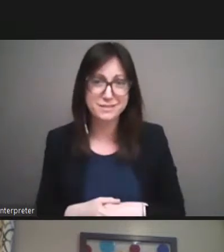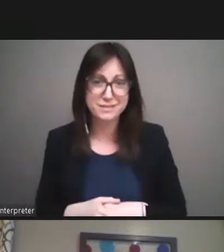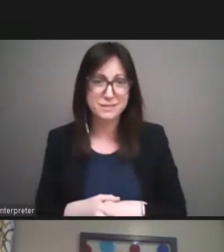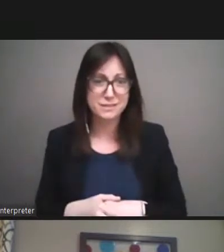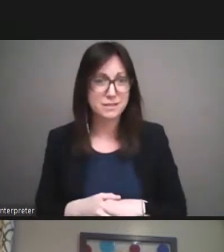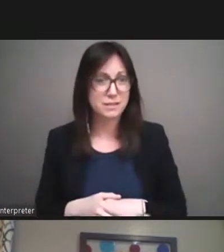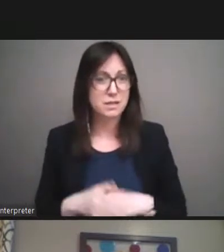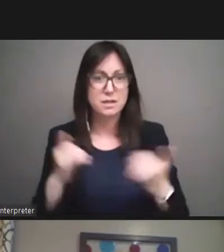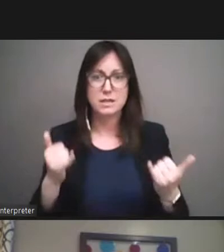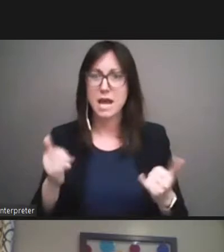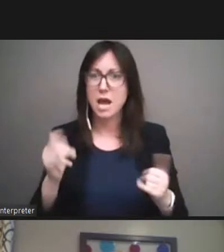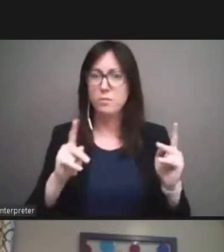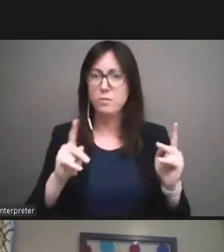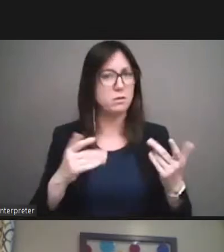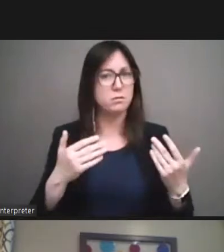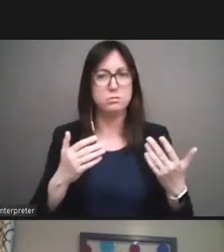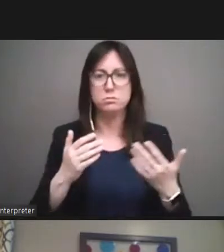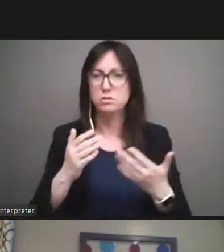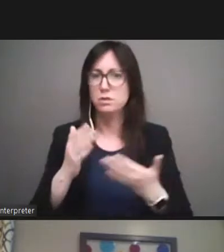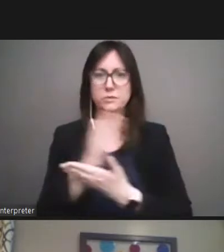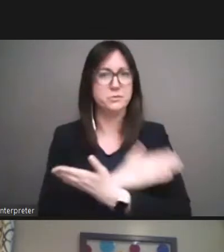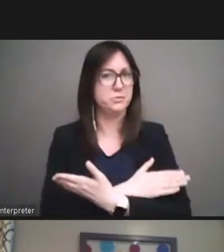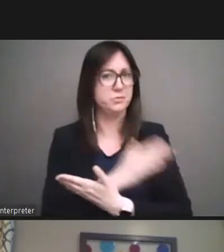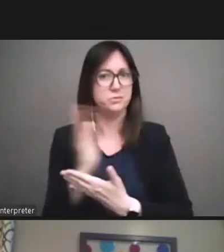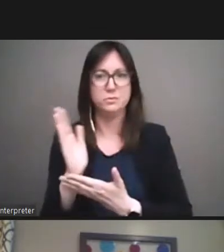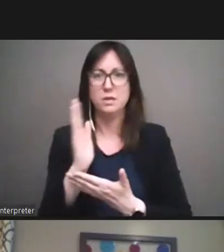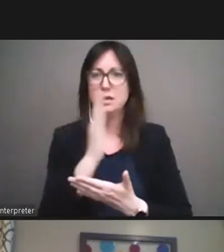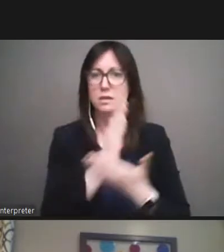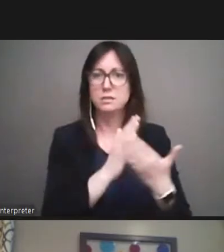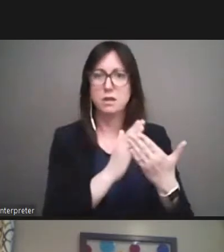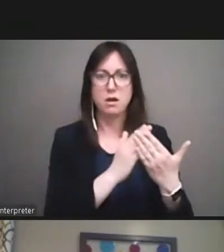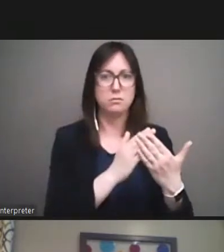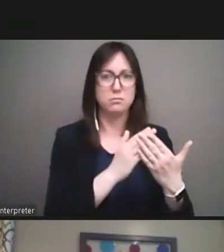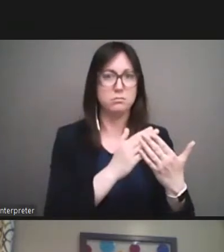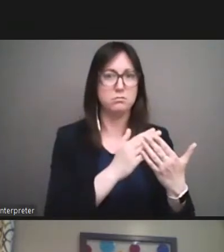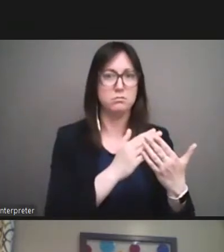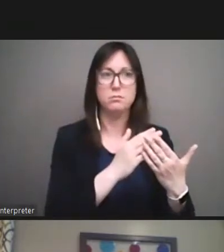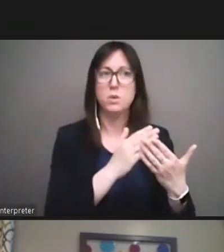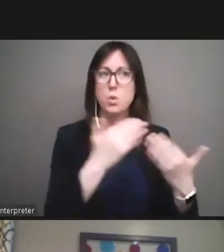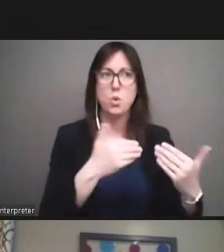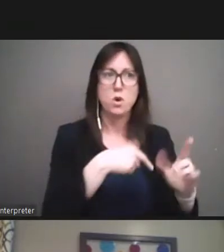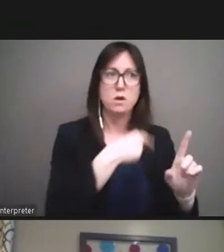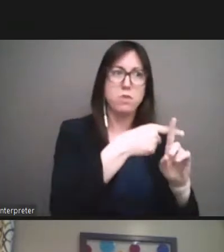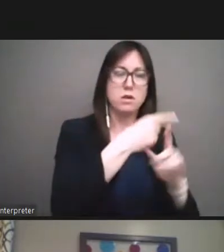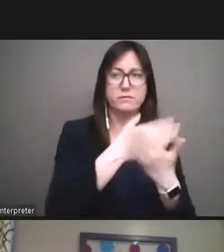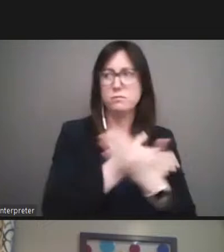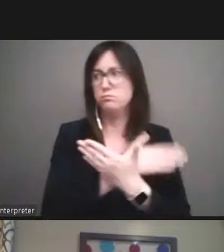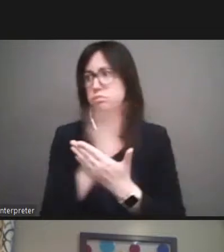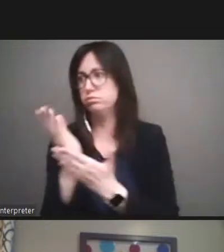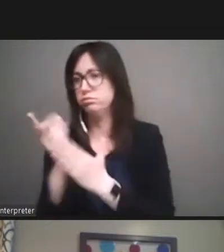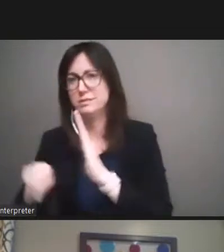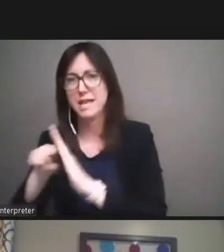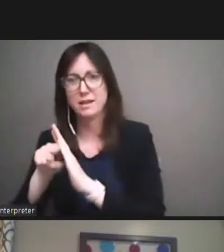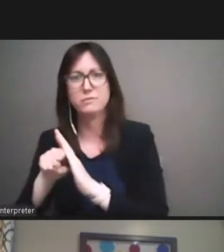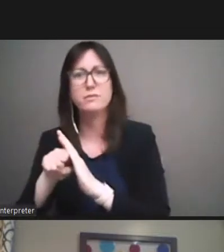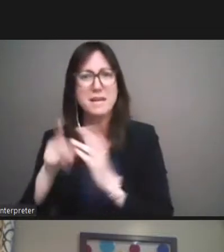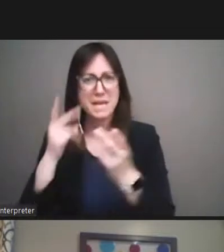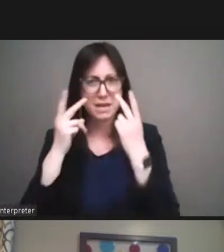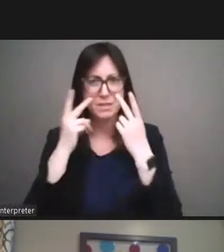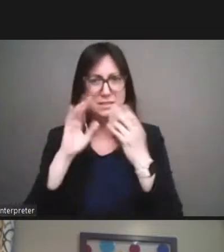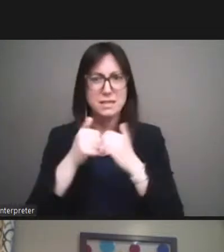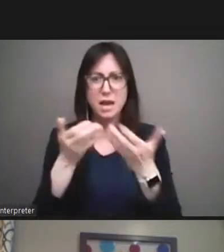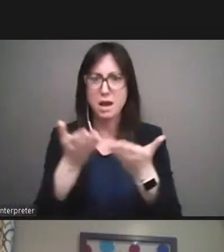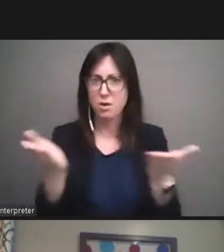at their highest highs and lowest lows in the past year. And it's all translating into the work that I see on behalf of